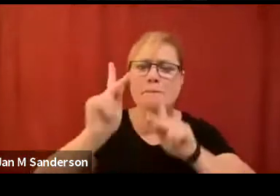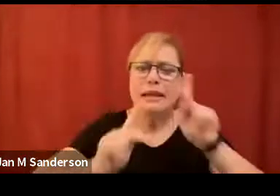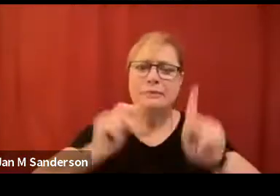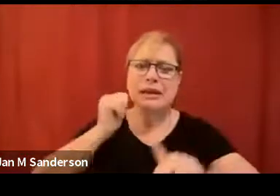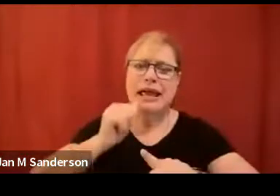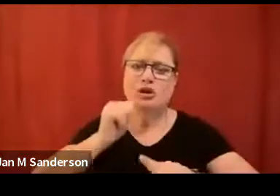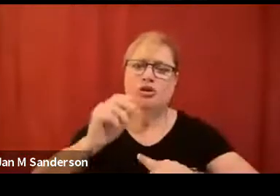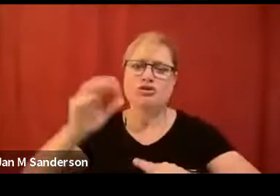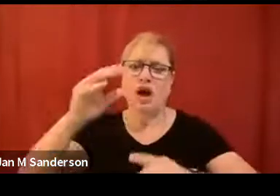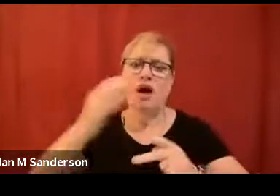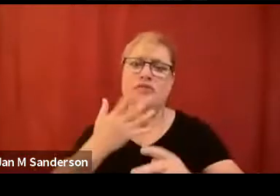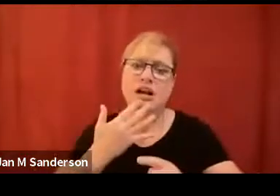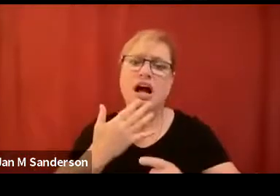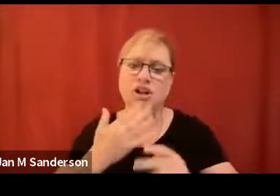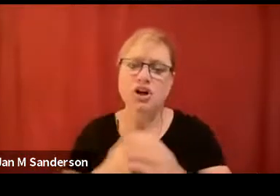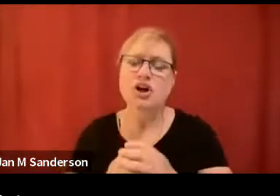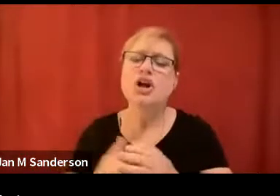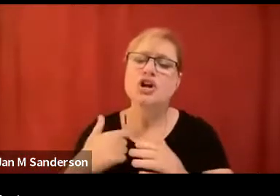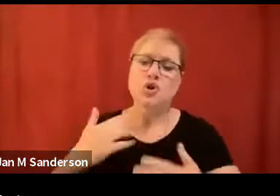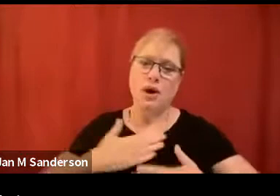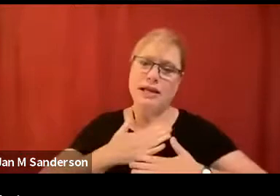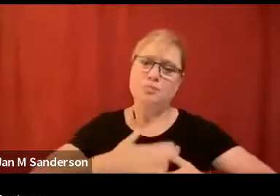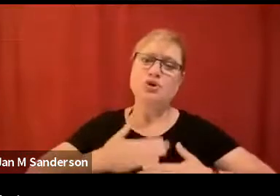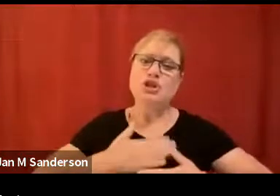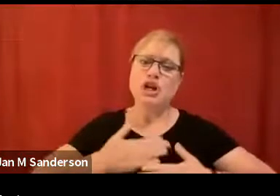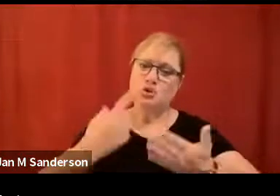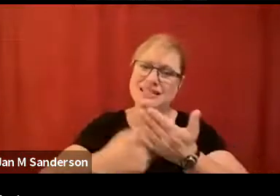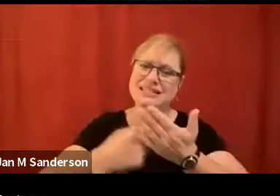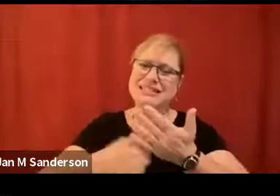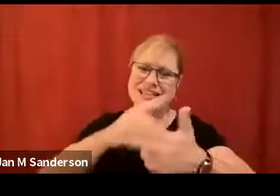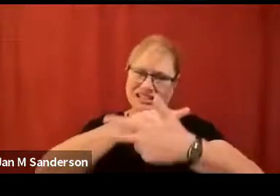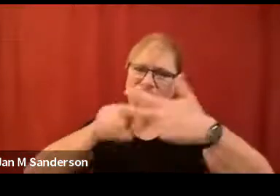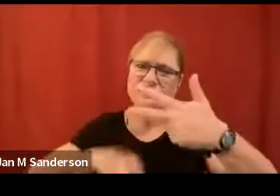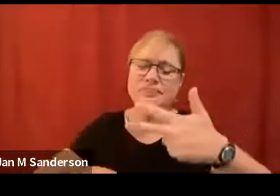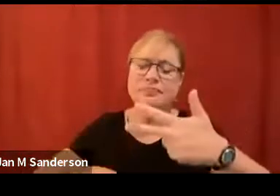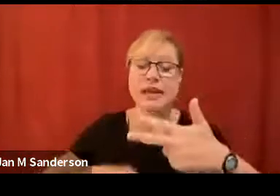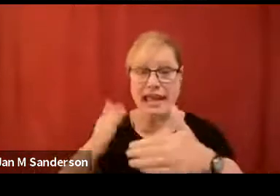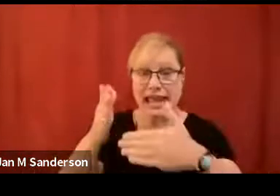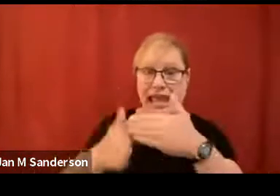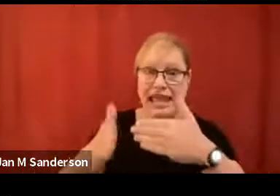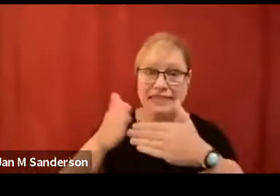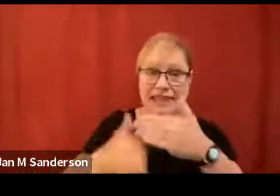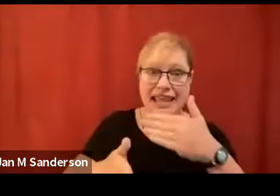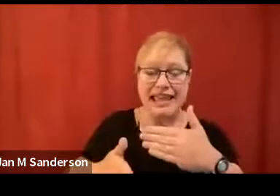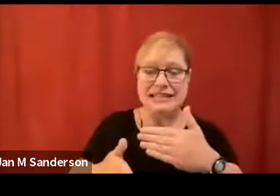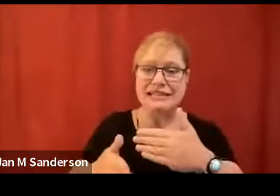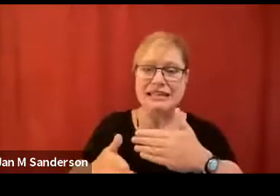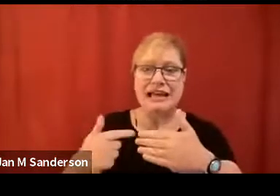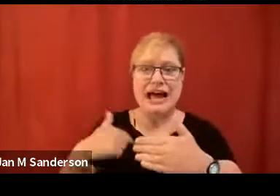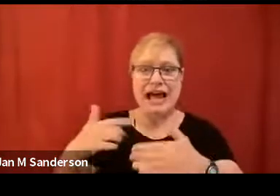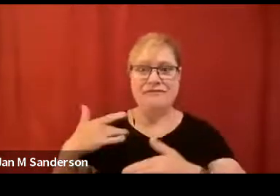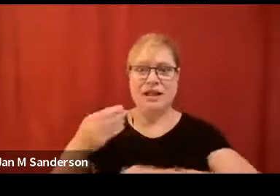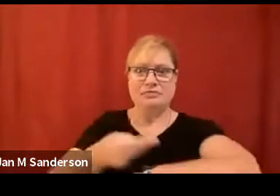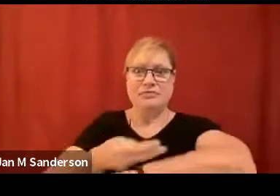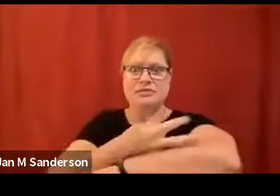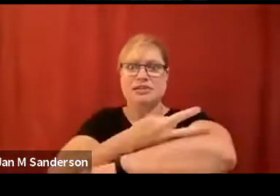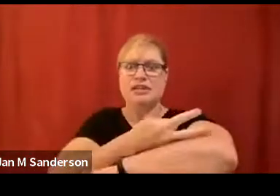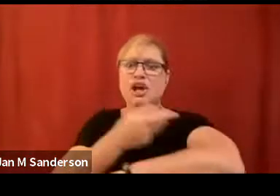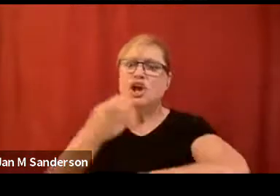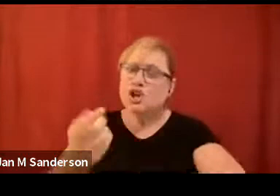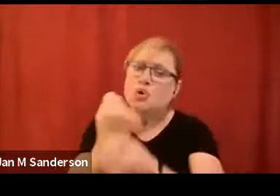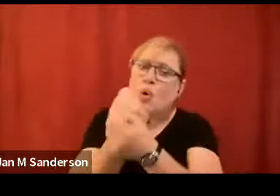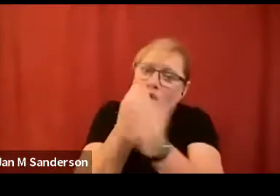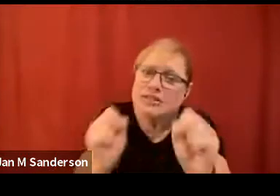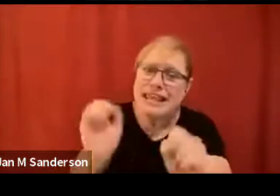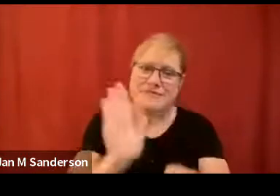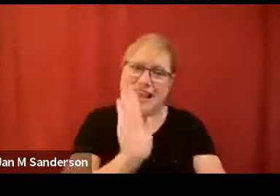So I appreciate you bringing up some of those issues that are, and I also just at the end there, I was just sort of got goosebumps when you said you're saving their lives. And I think this